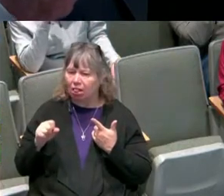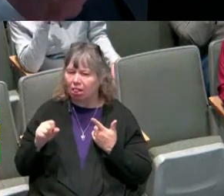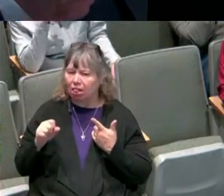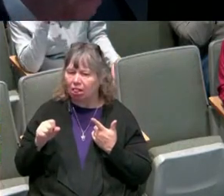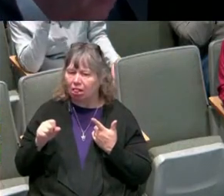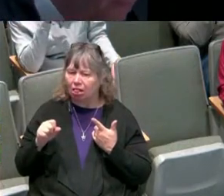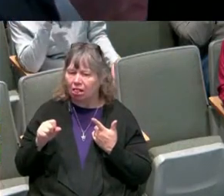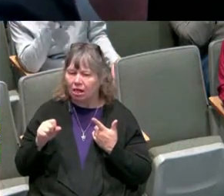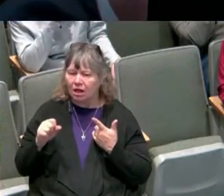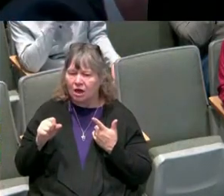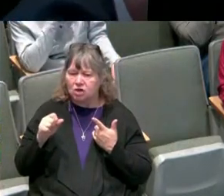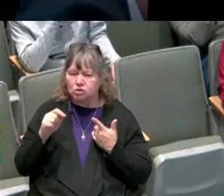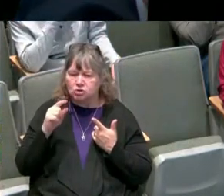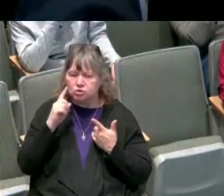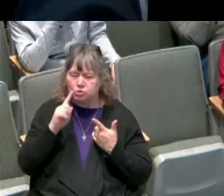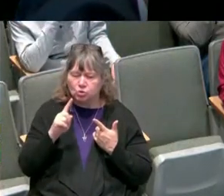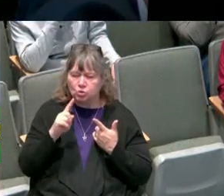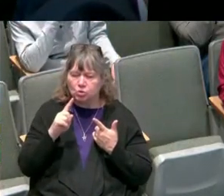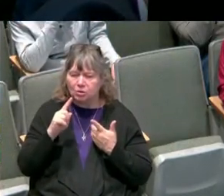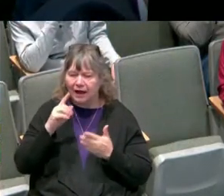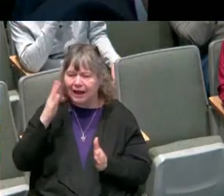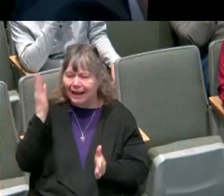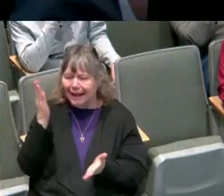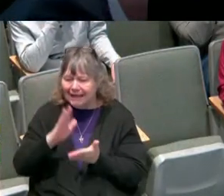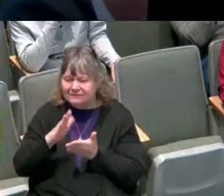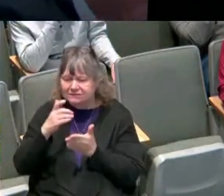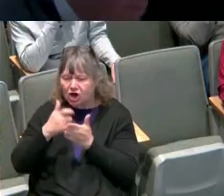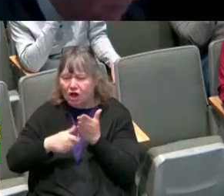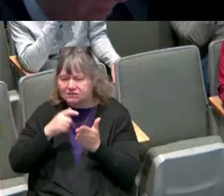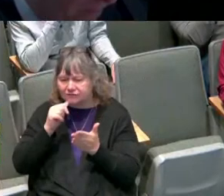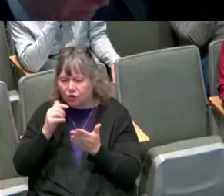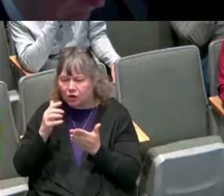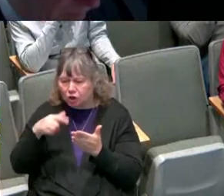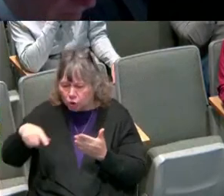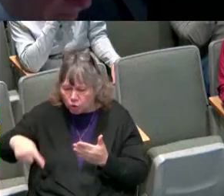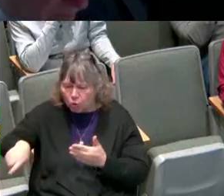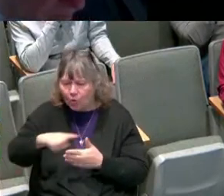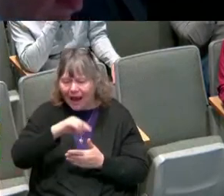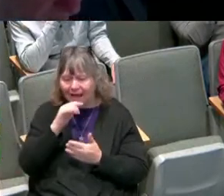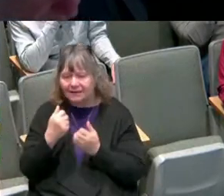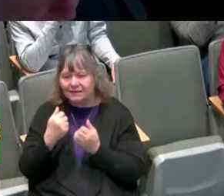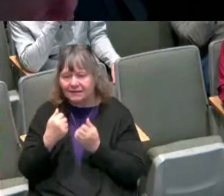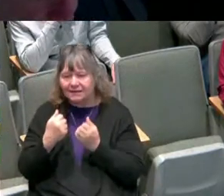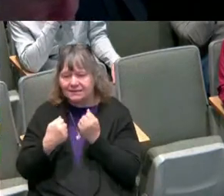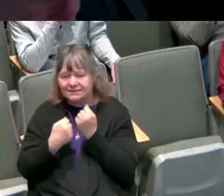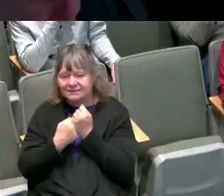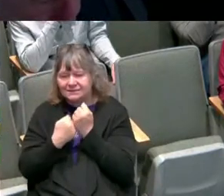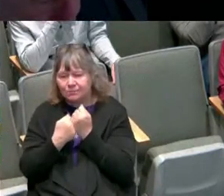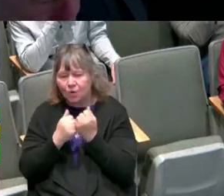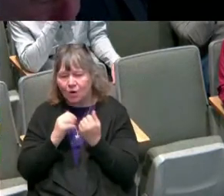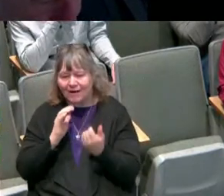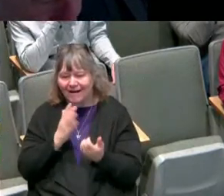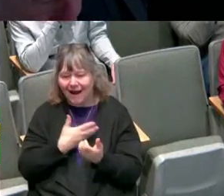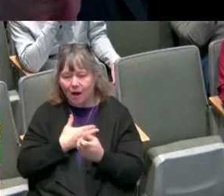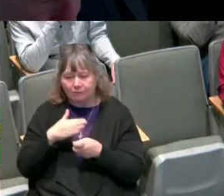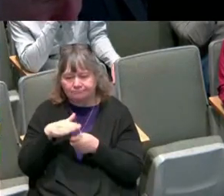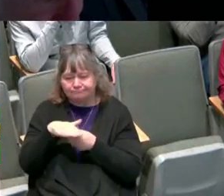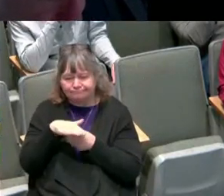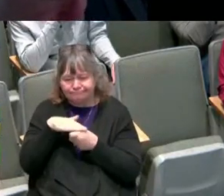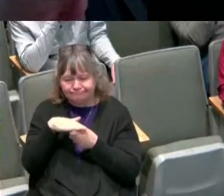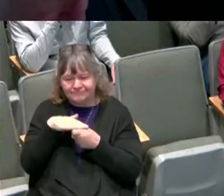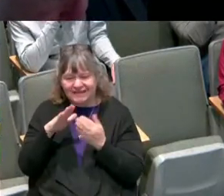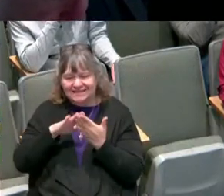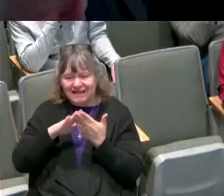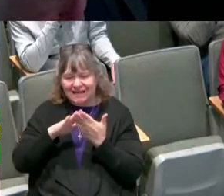effort to ease the bird to taxpayers and it would also support our downtown revitalization initiative